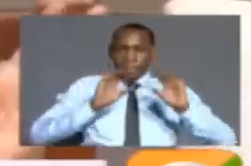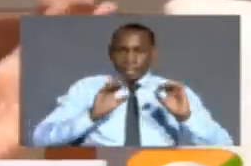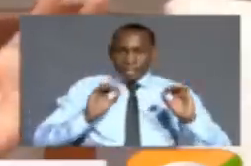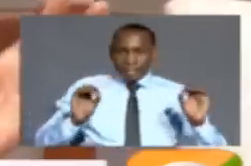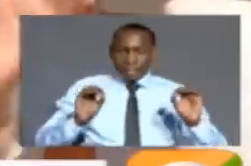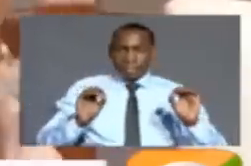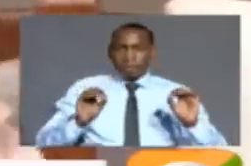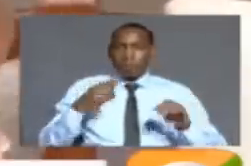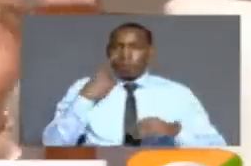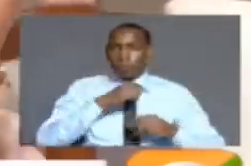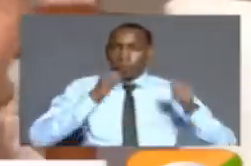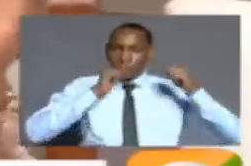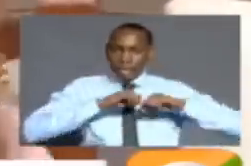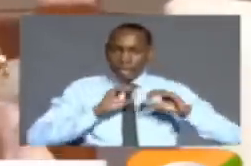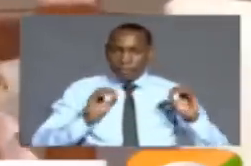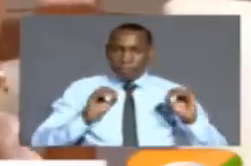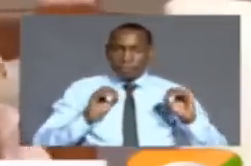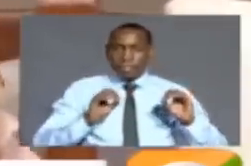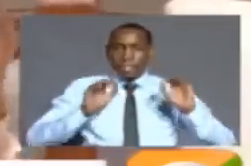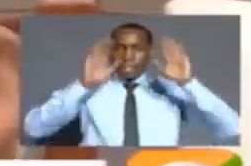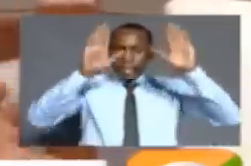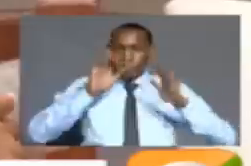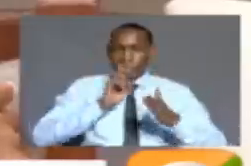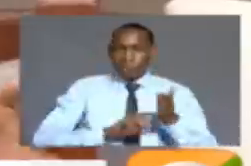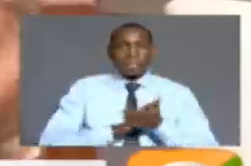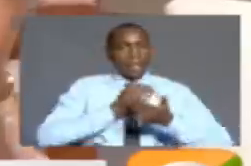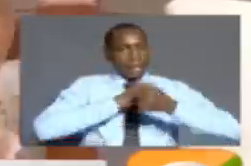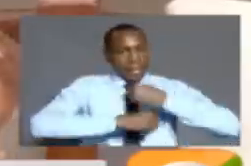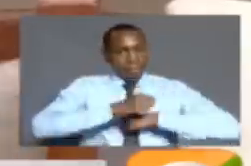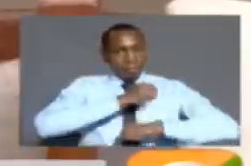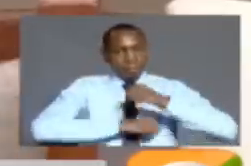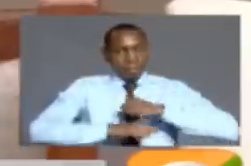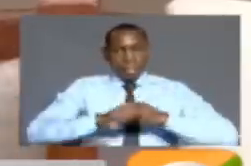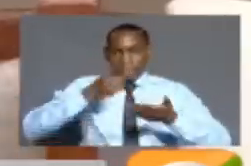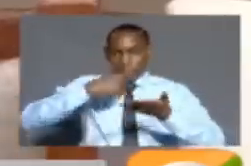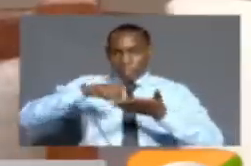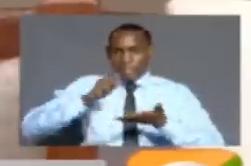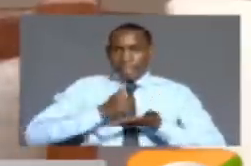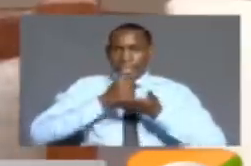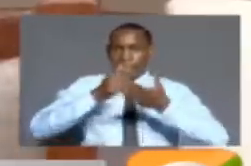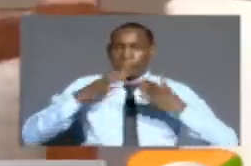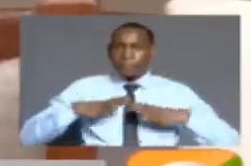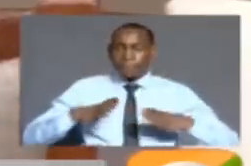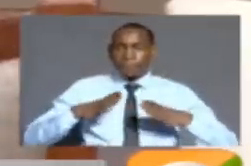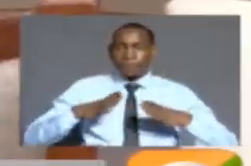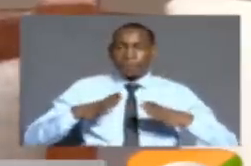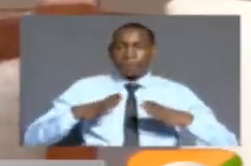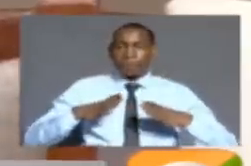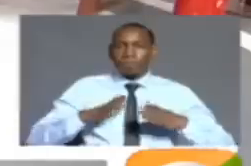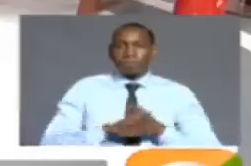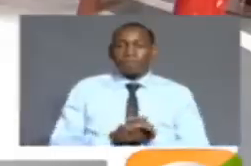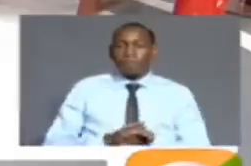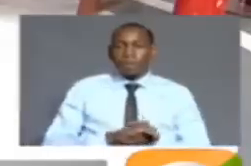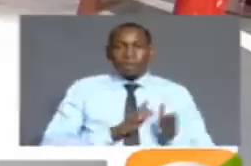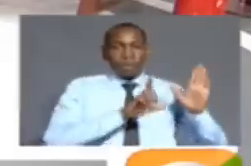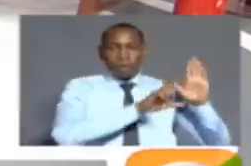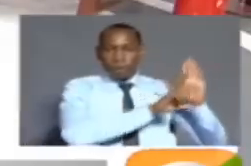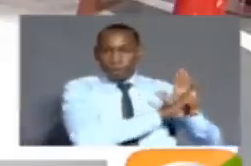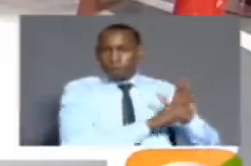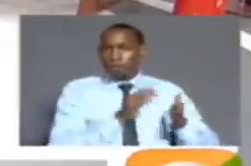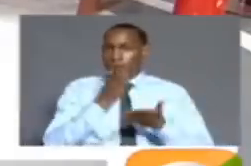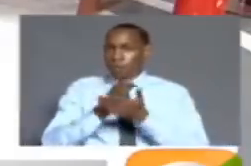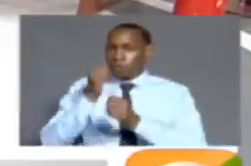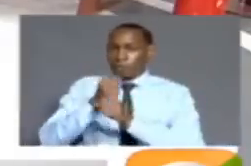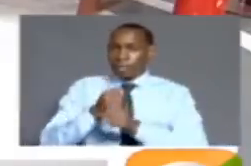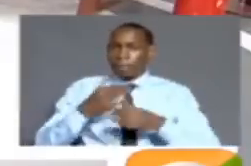with you. At some point, as long as you believe you're doing the right thing and you're helping those without a voice. But the law takes effect, right? And these people